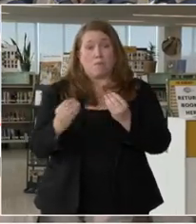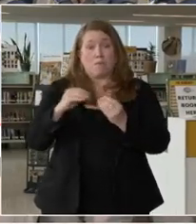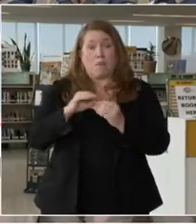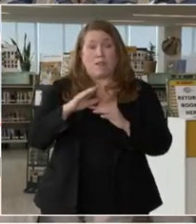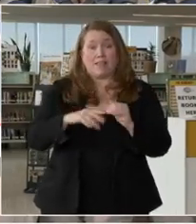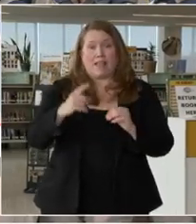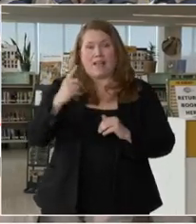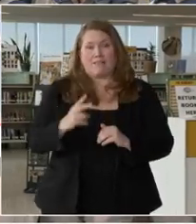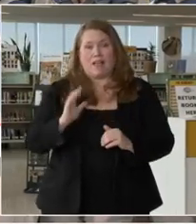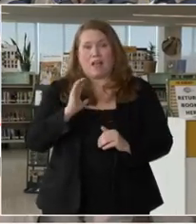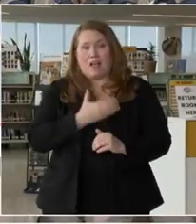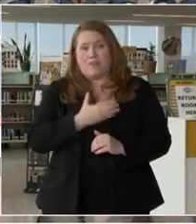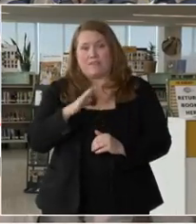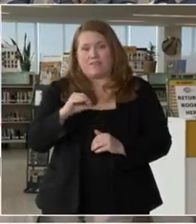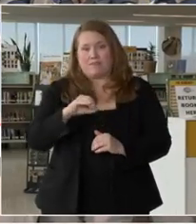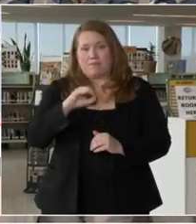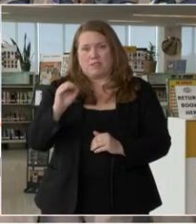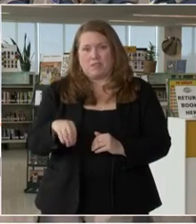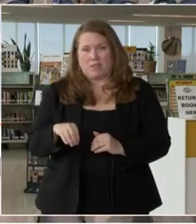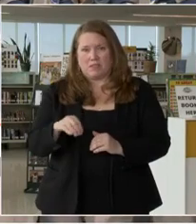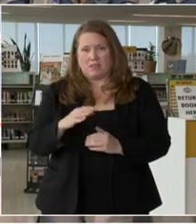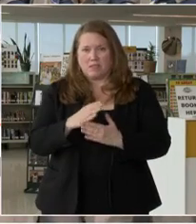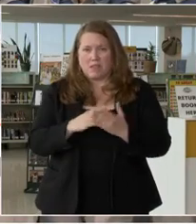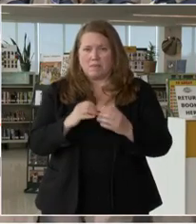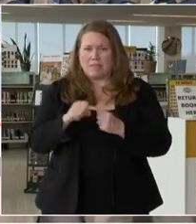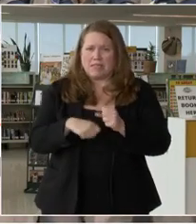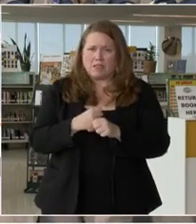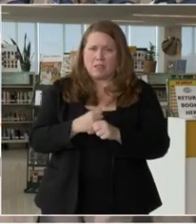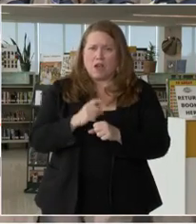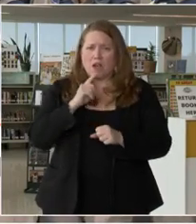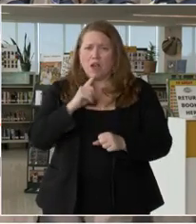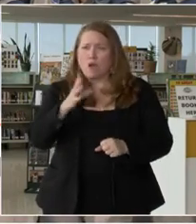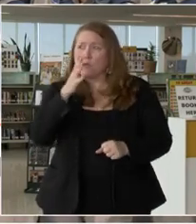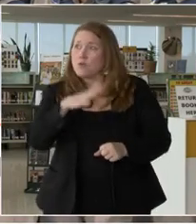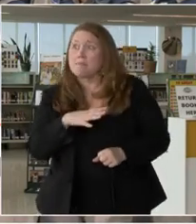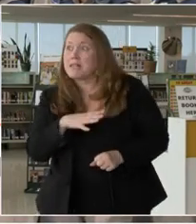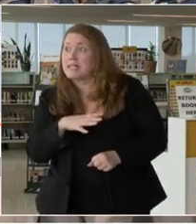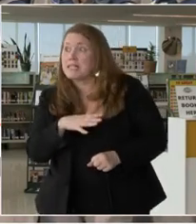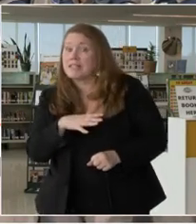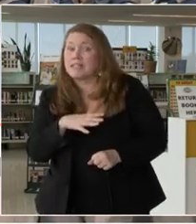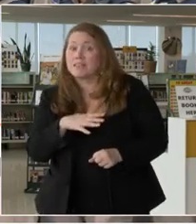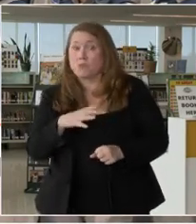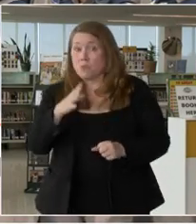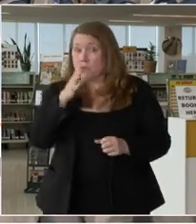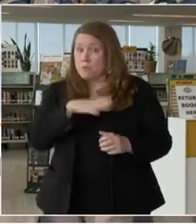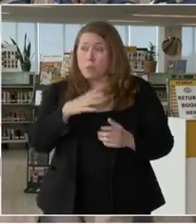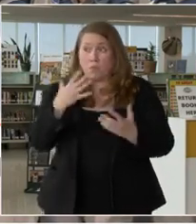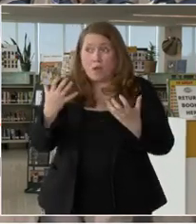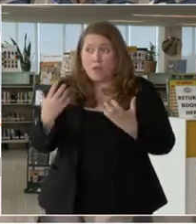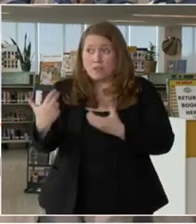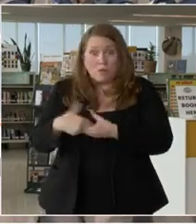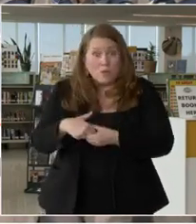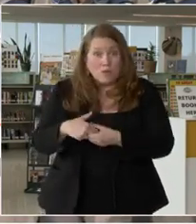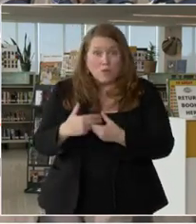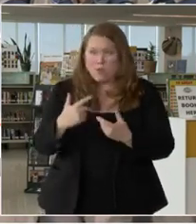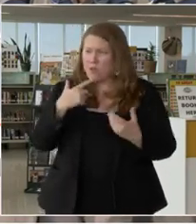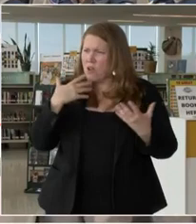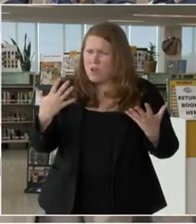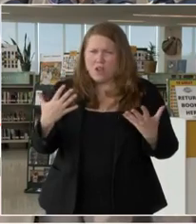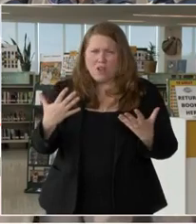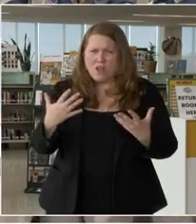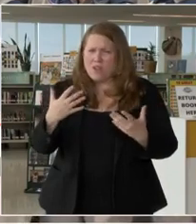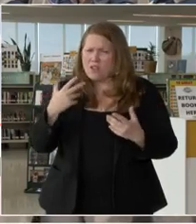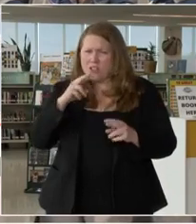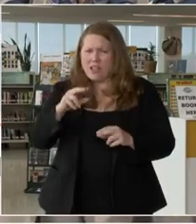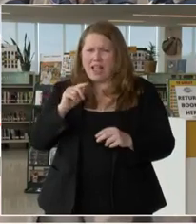our 50% and some years more are women, or young women who are joining our cadet program. Even when you look